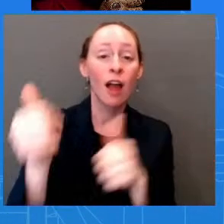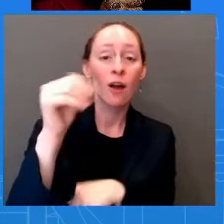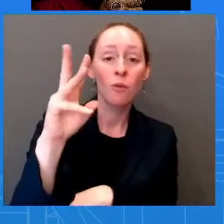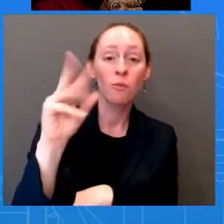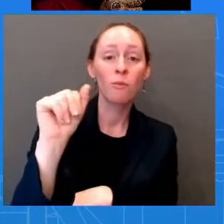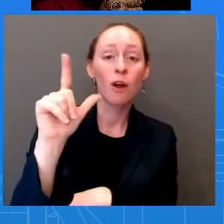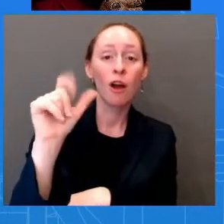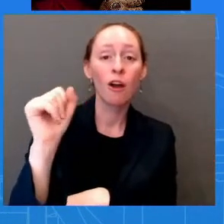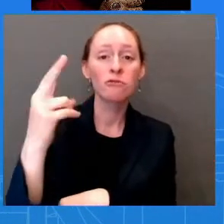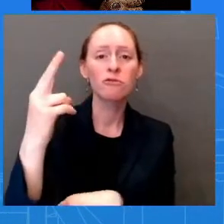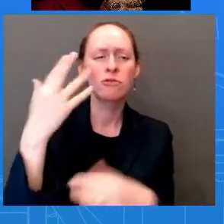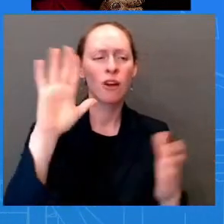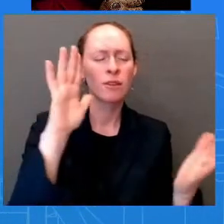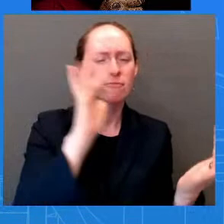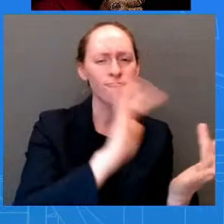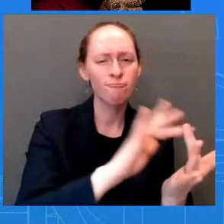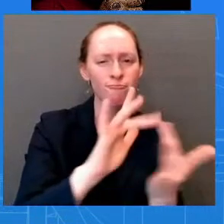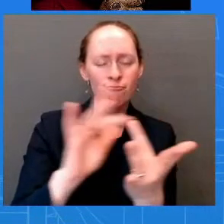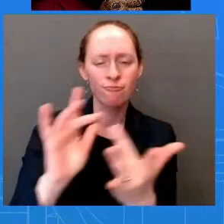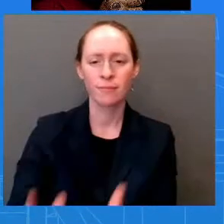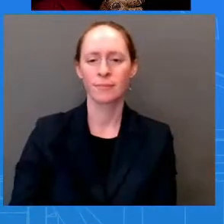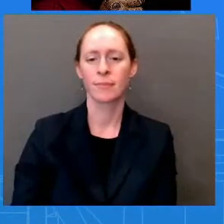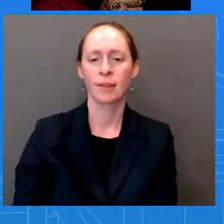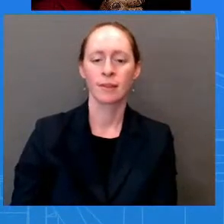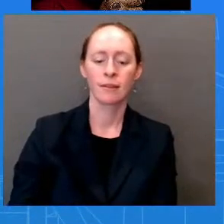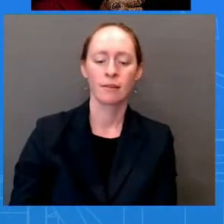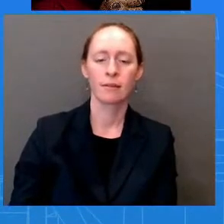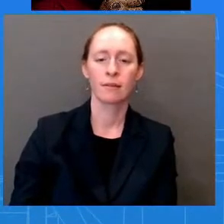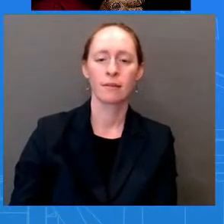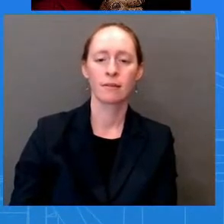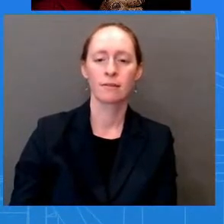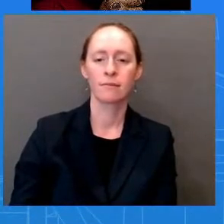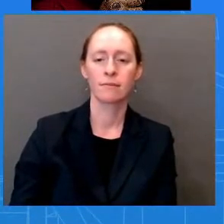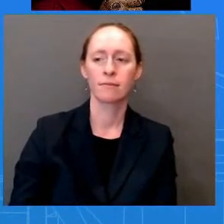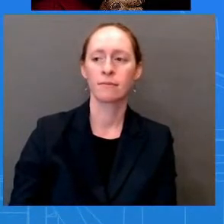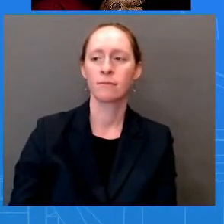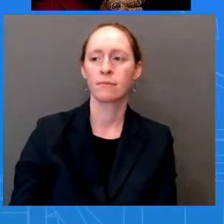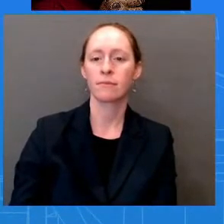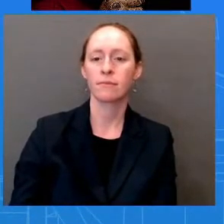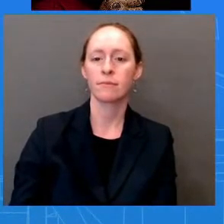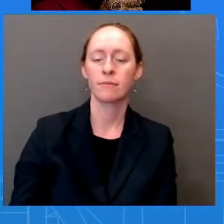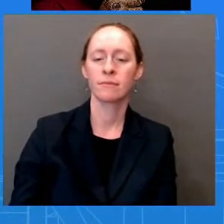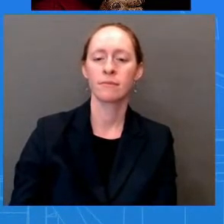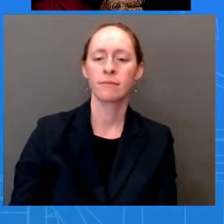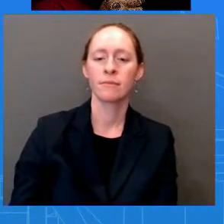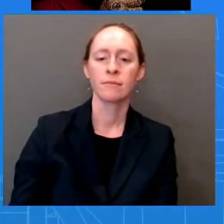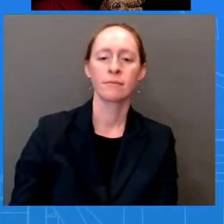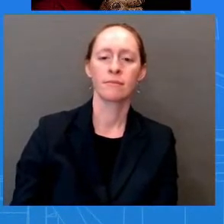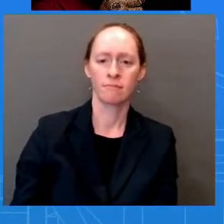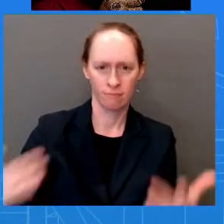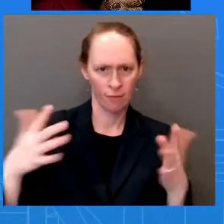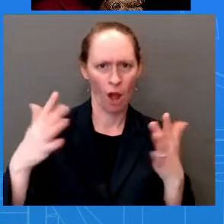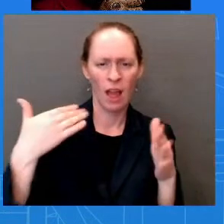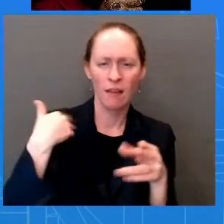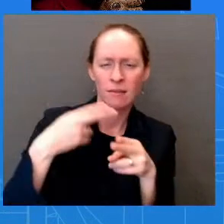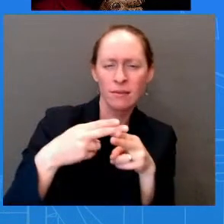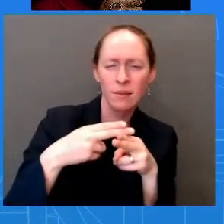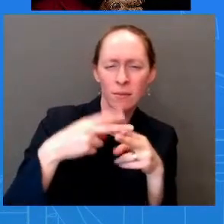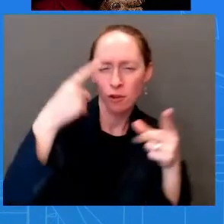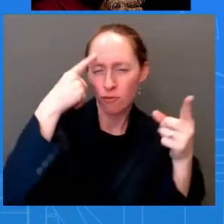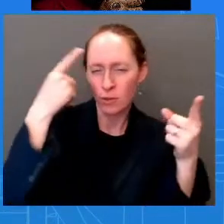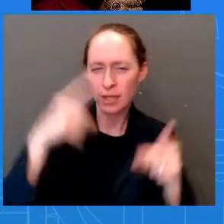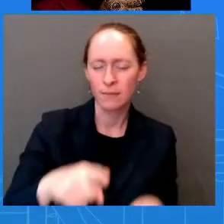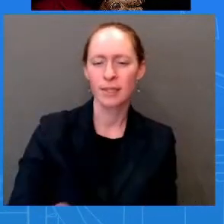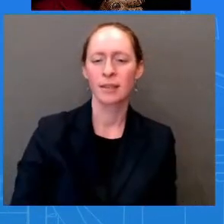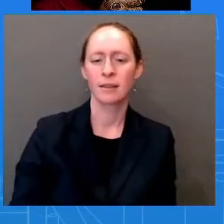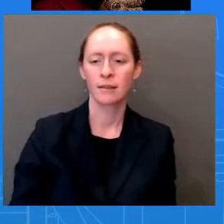since before the tentative agreement. The president laid out, as you all know. Thank you so much, Tia, for continuing the membership